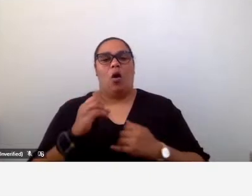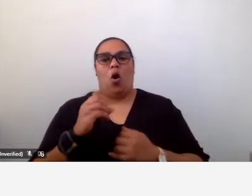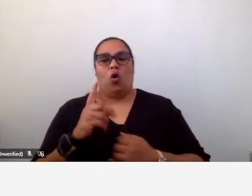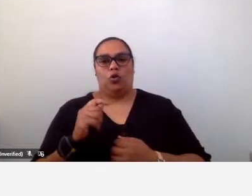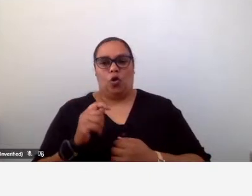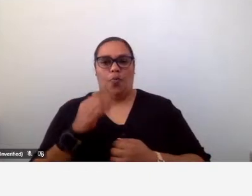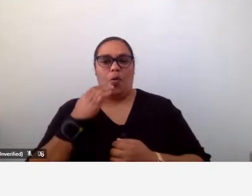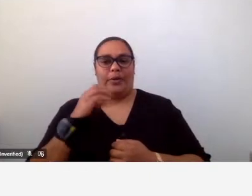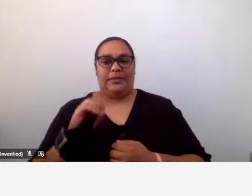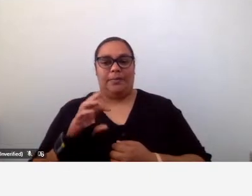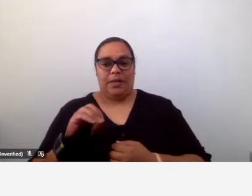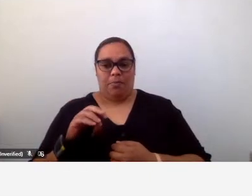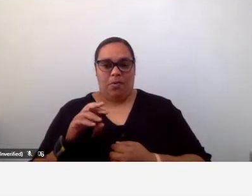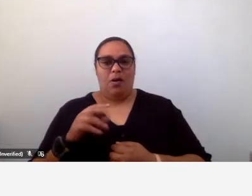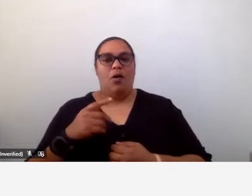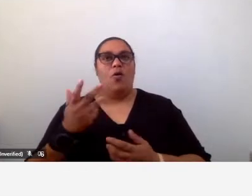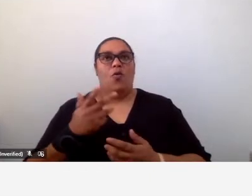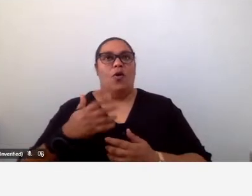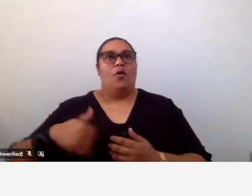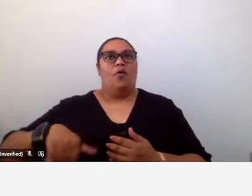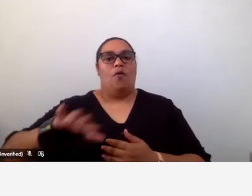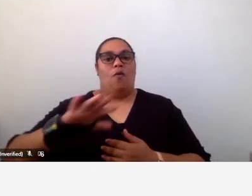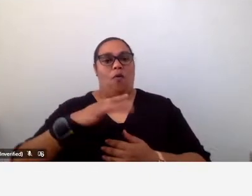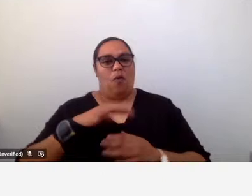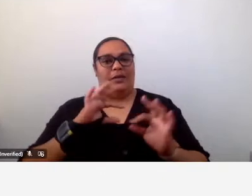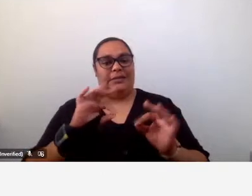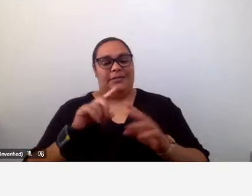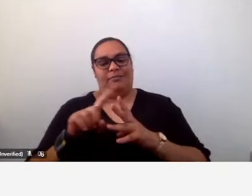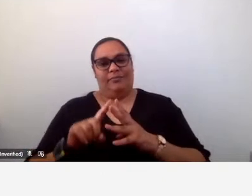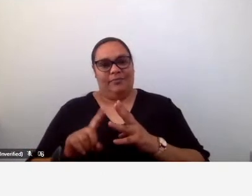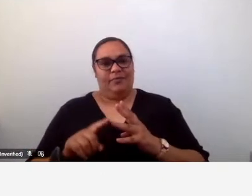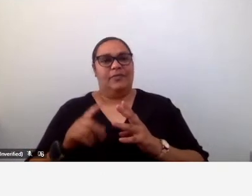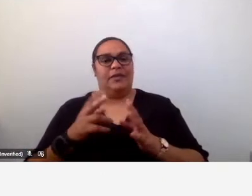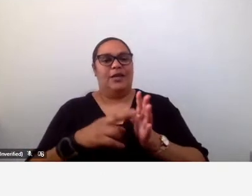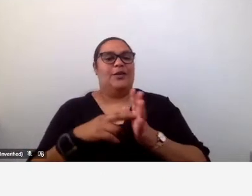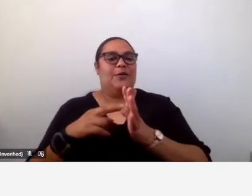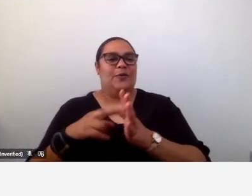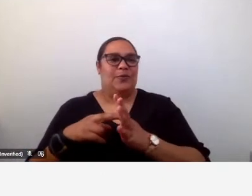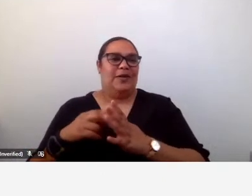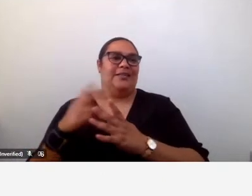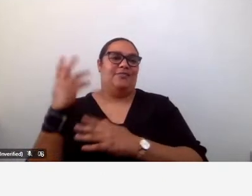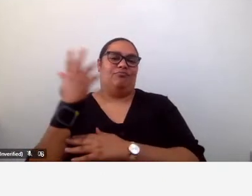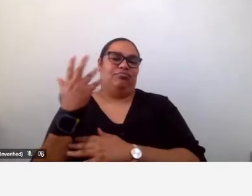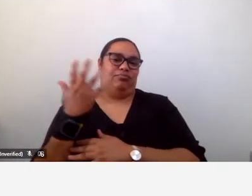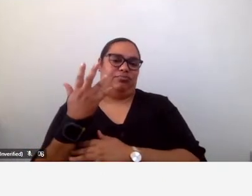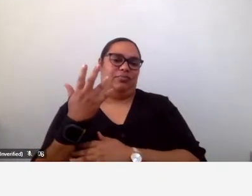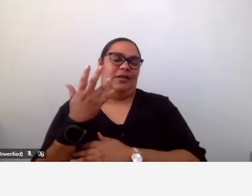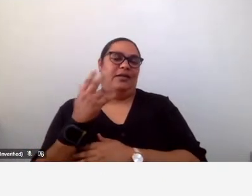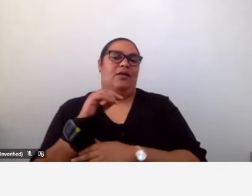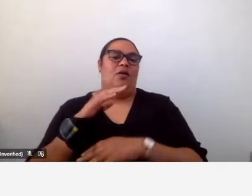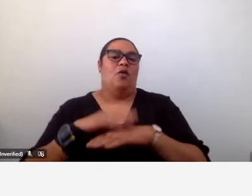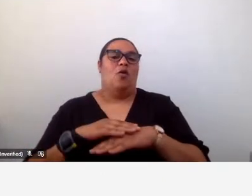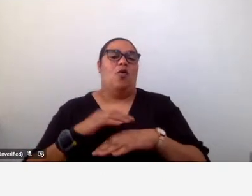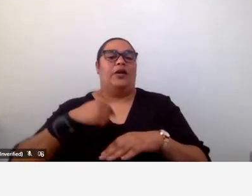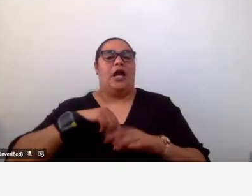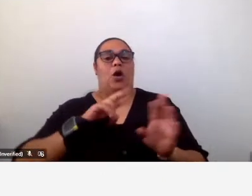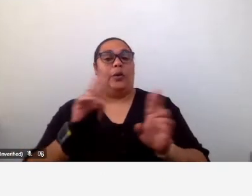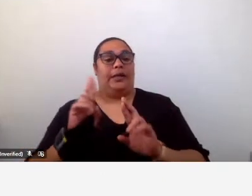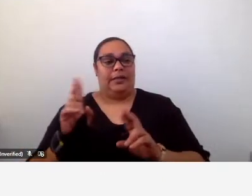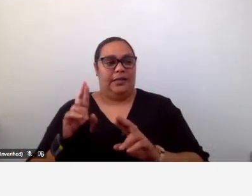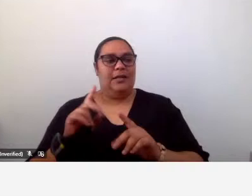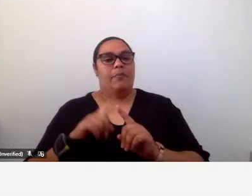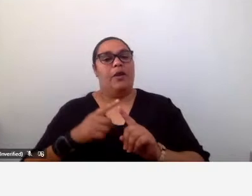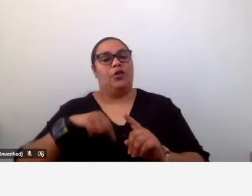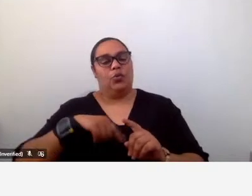in September, where all provinces were requested to present on our readiness, and we